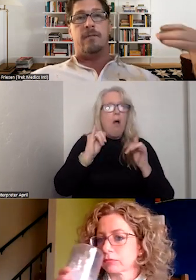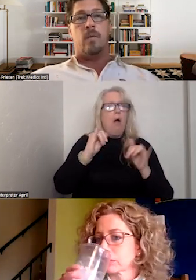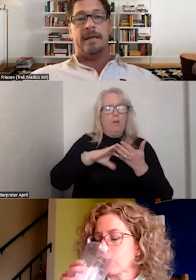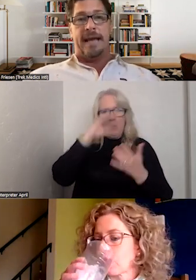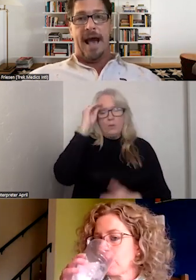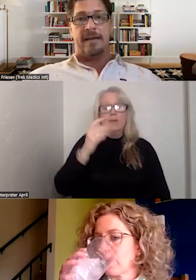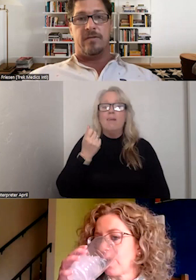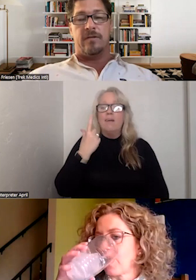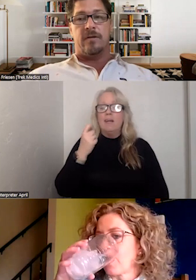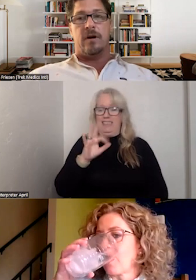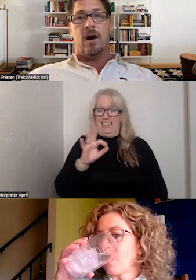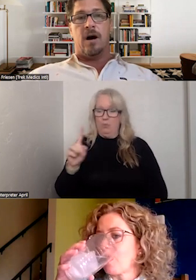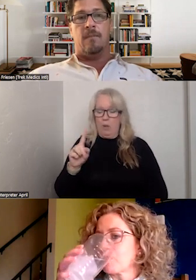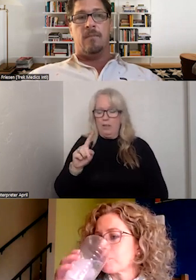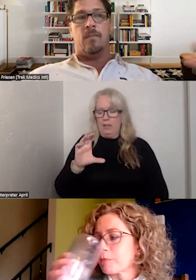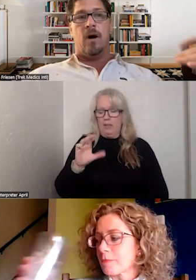The 911 CADs